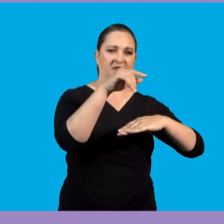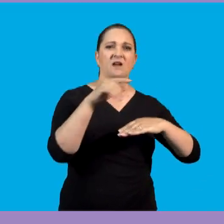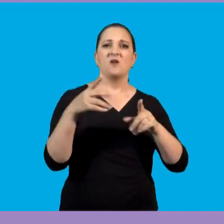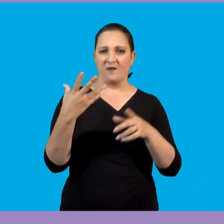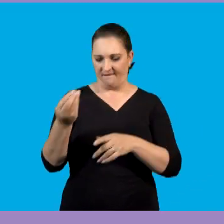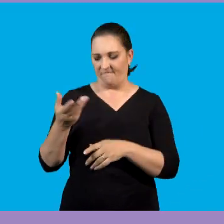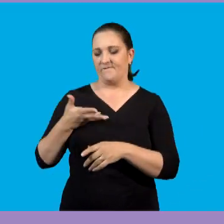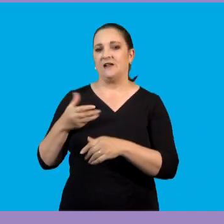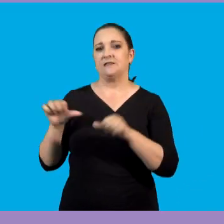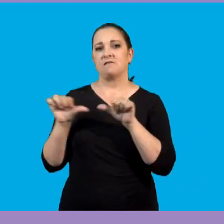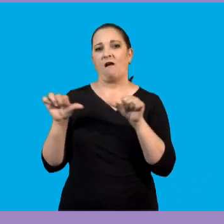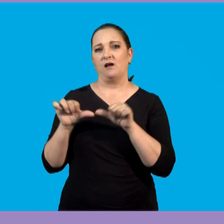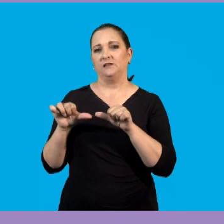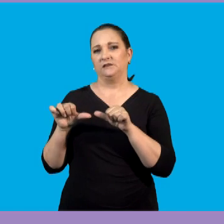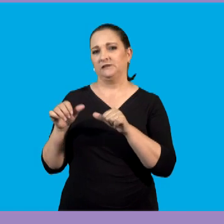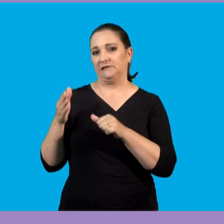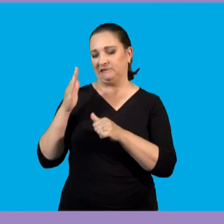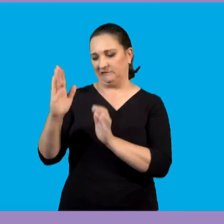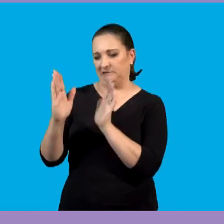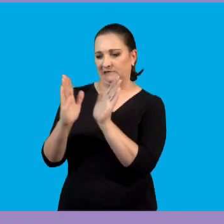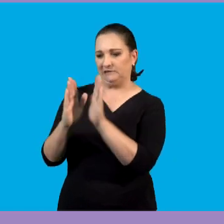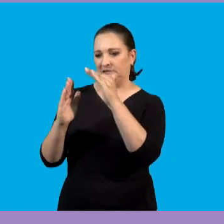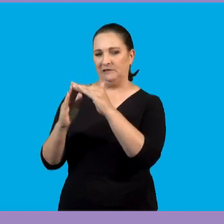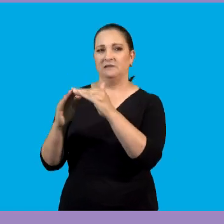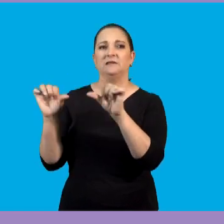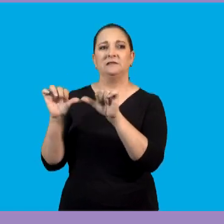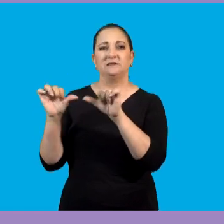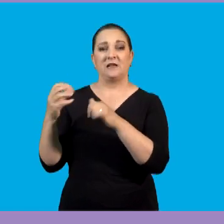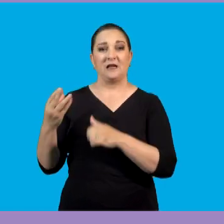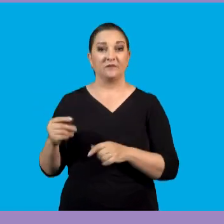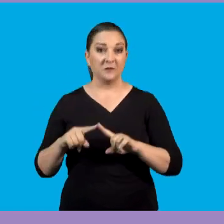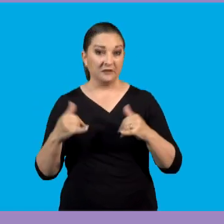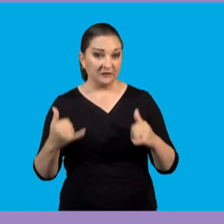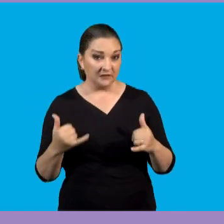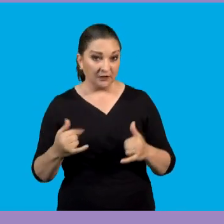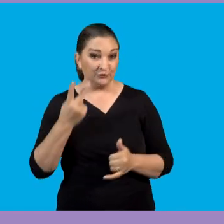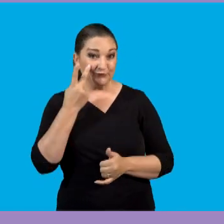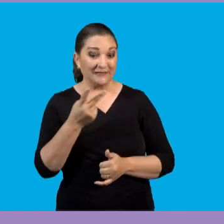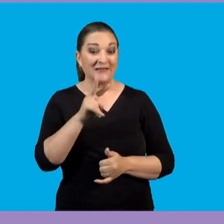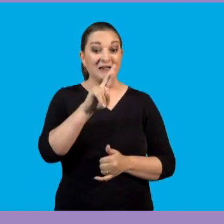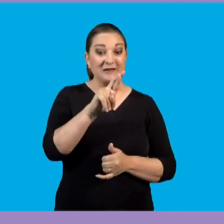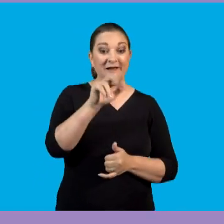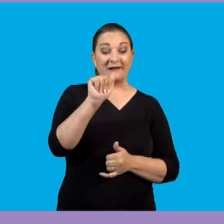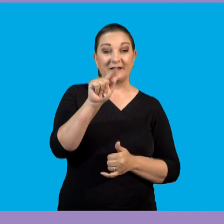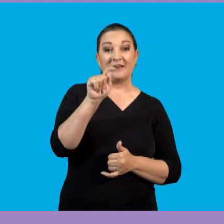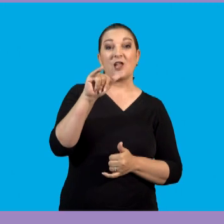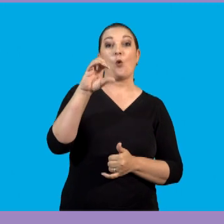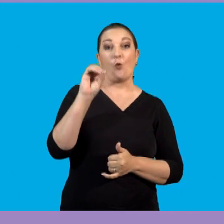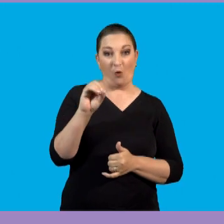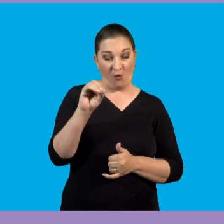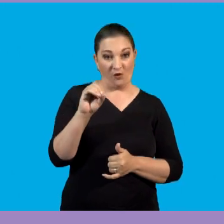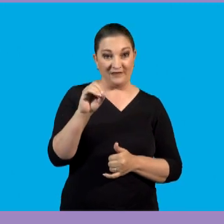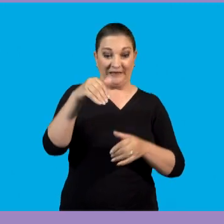if they are similar or not. And remember, one of the conditions for similarity is to see if the ratio